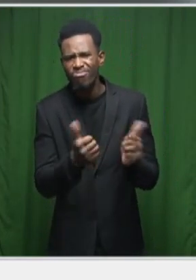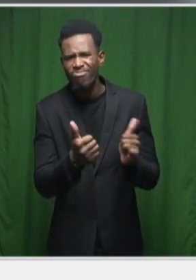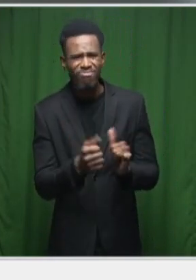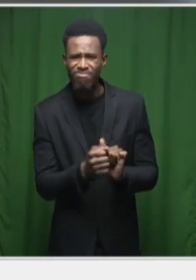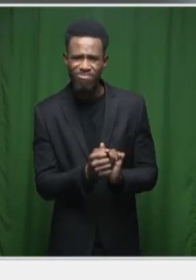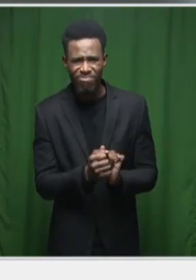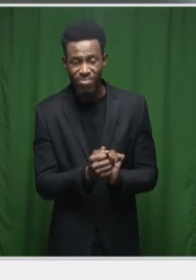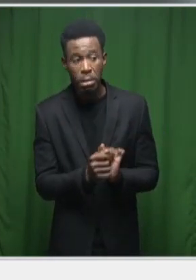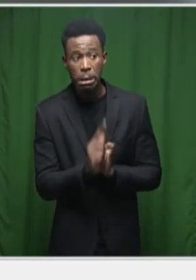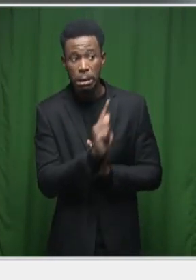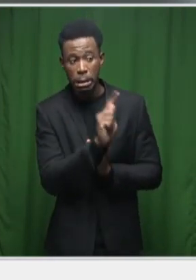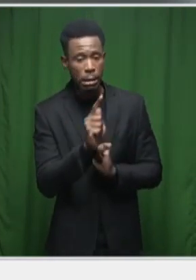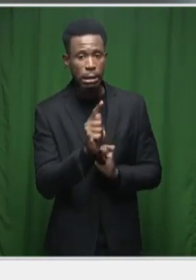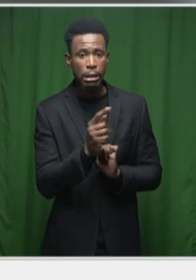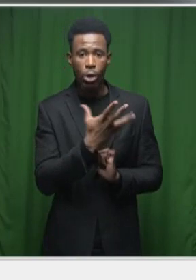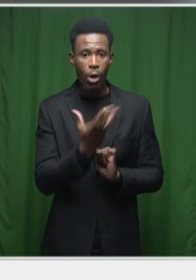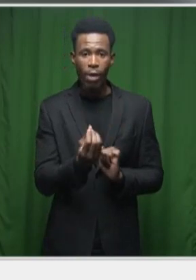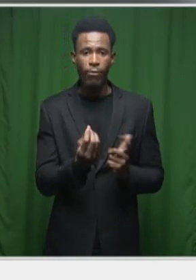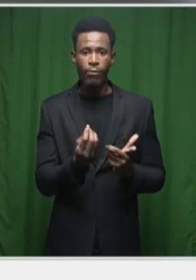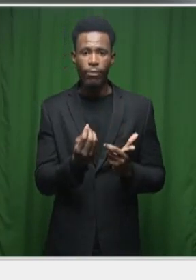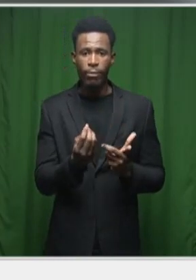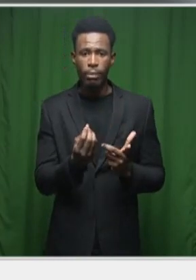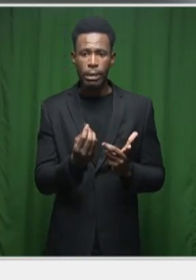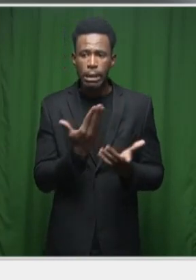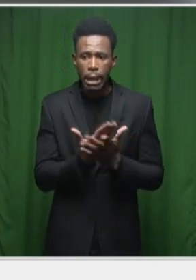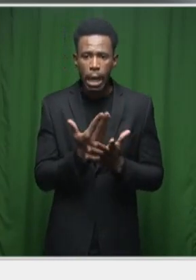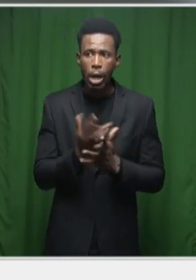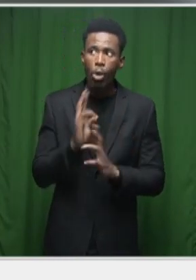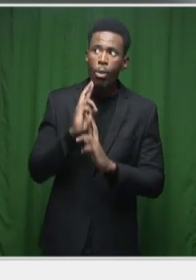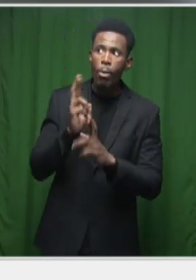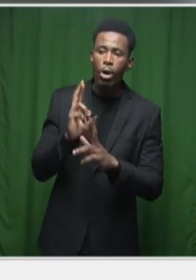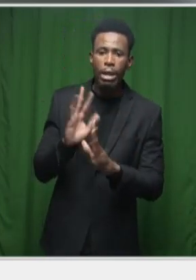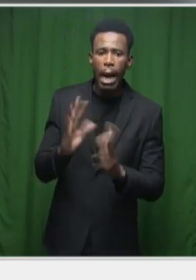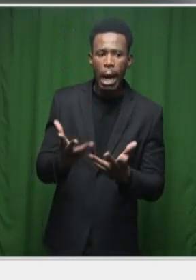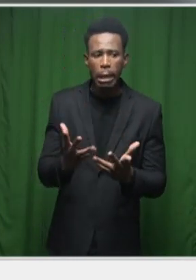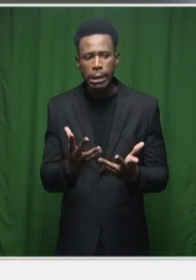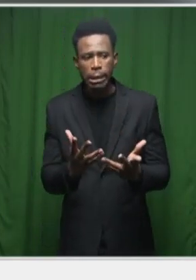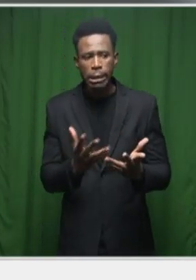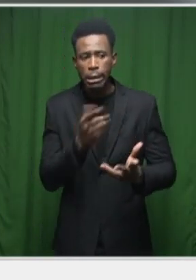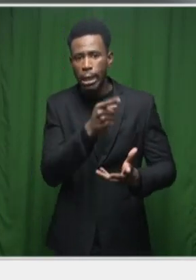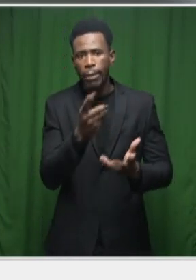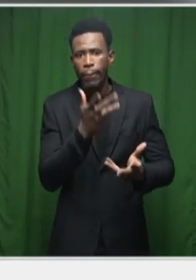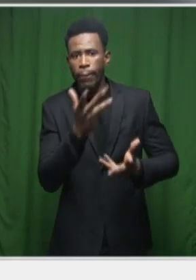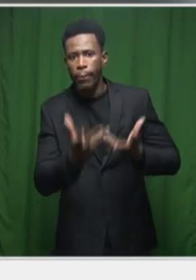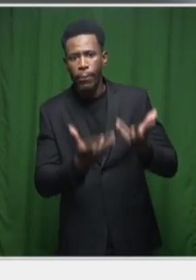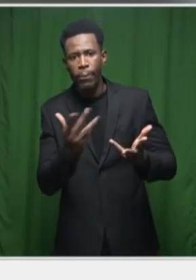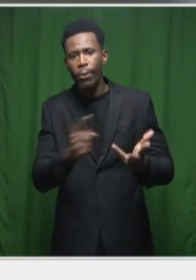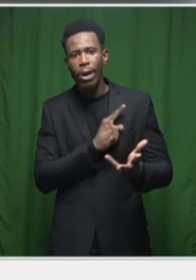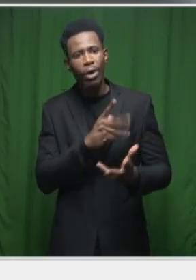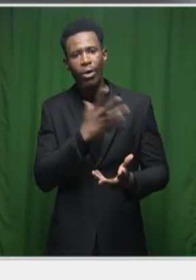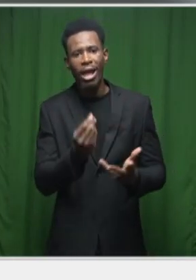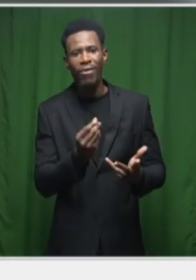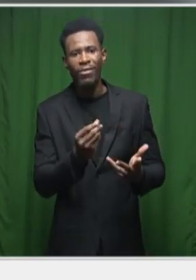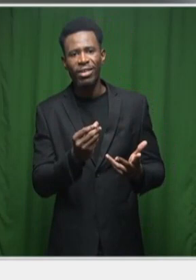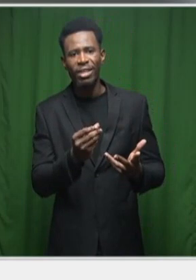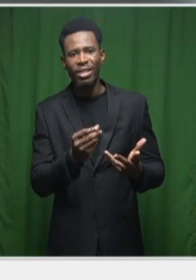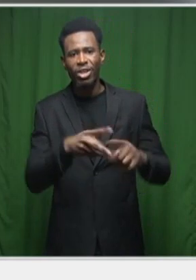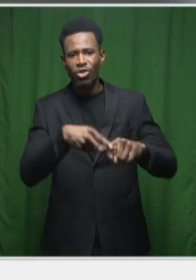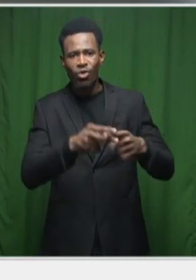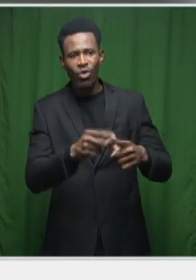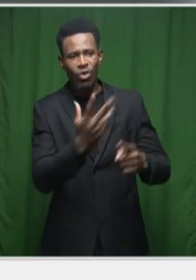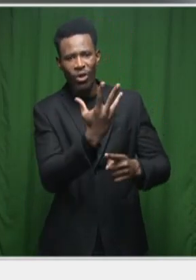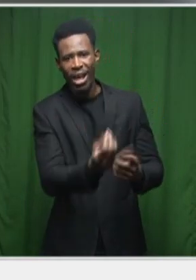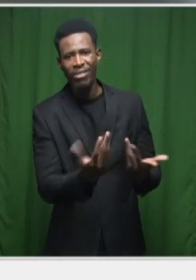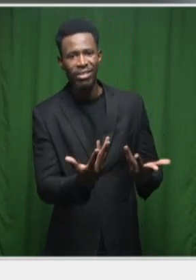emissions. So that is considered to be expensive, especially for firms that operate in some of the, sectors that have already